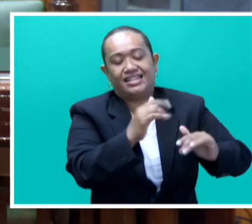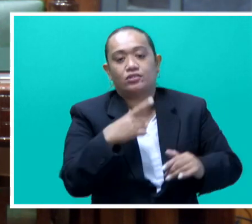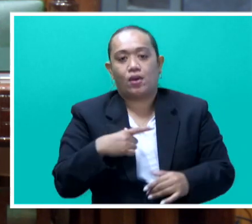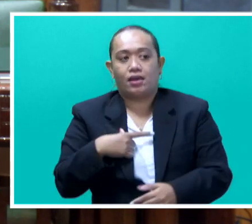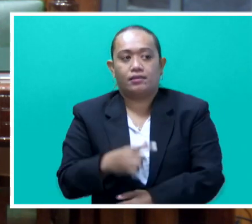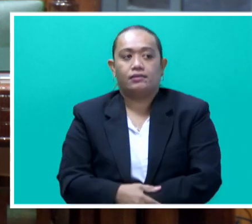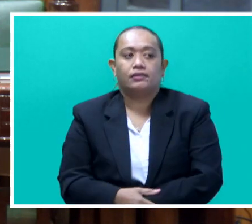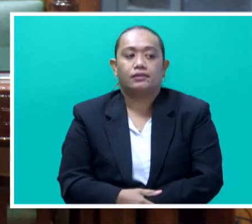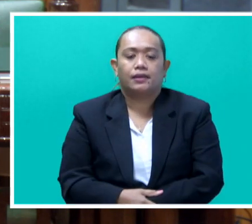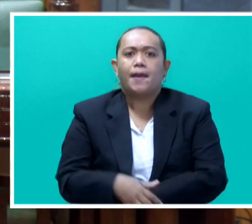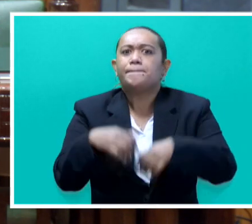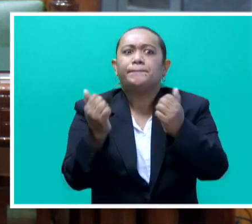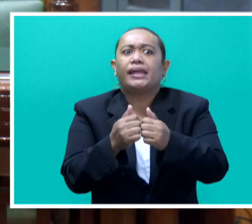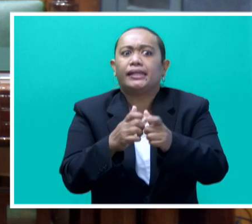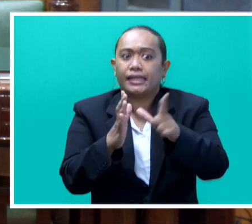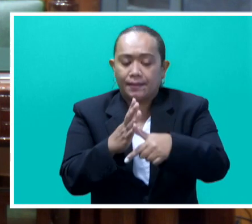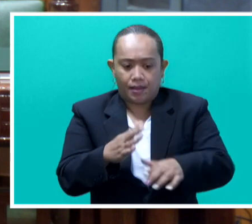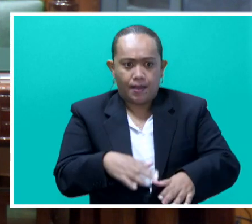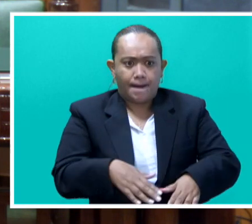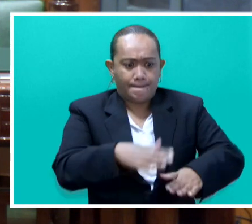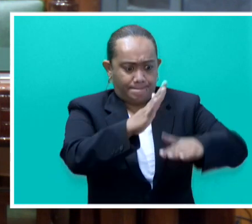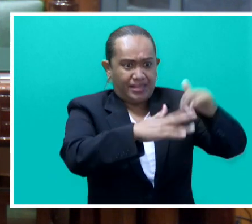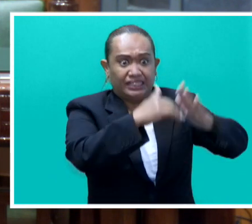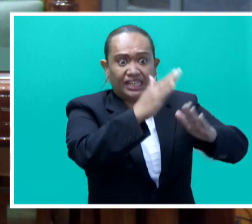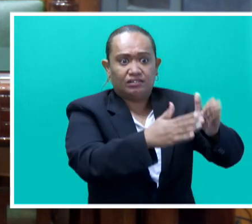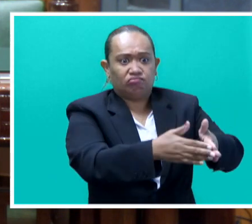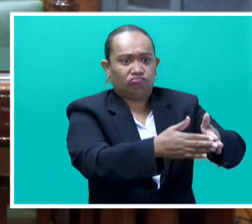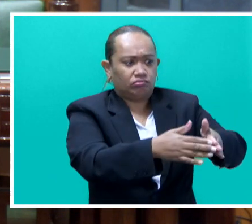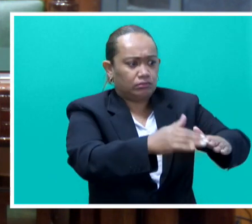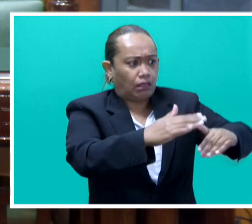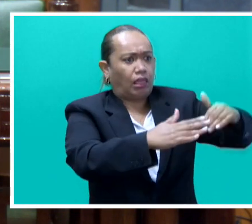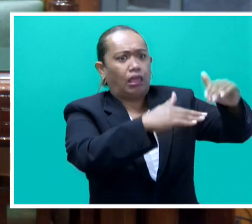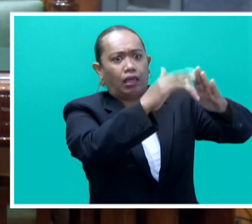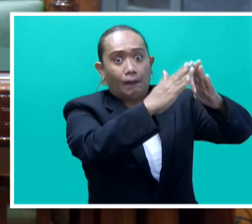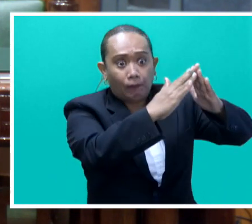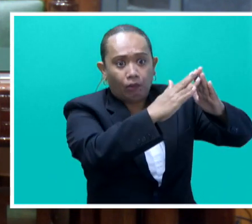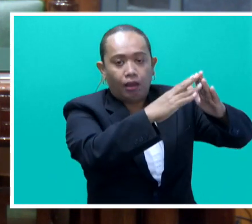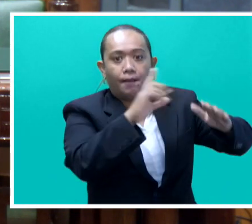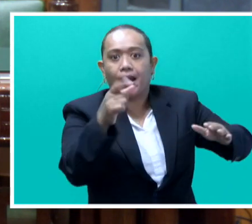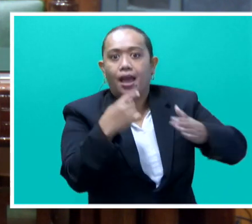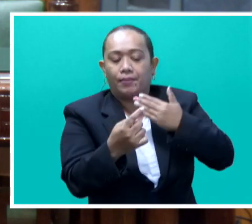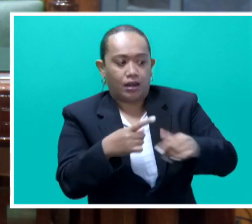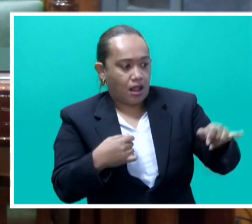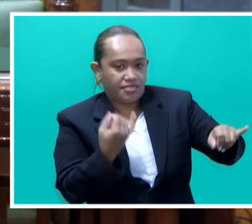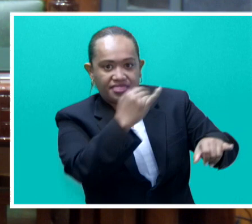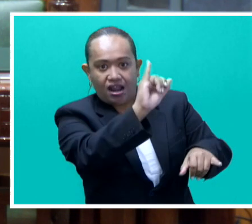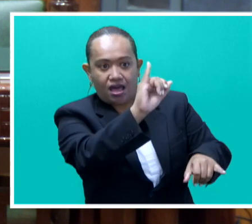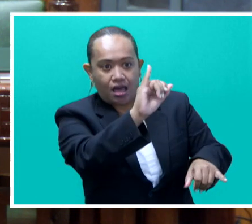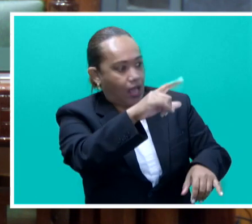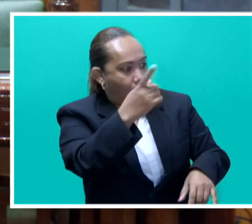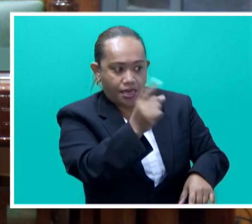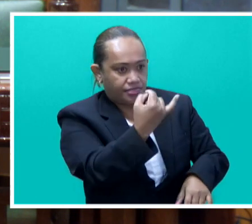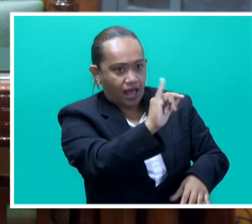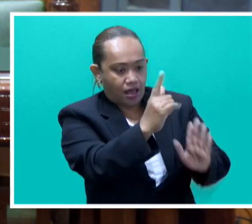are numerous cases where buildings are partly or fully constructed without prior approval of the municipal councils and the Department of Town and